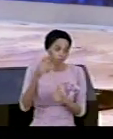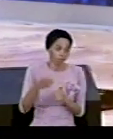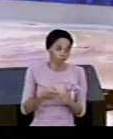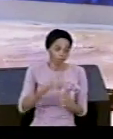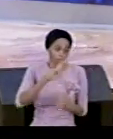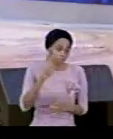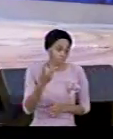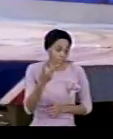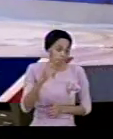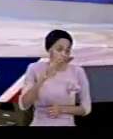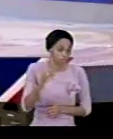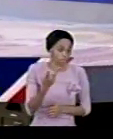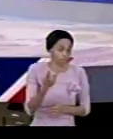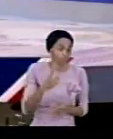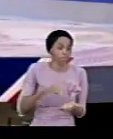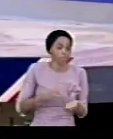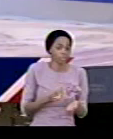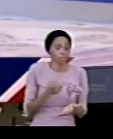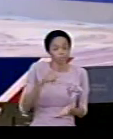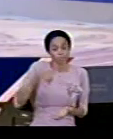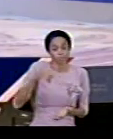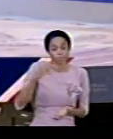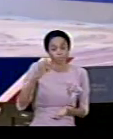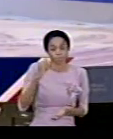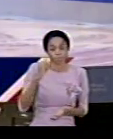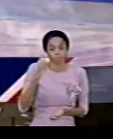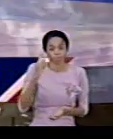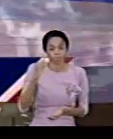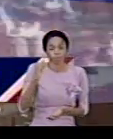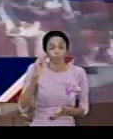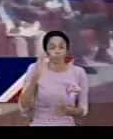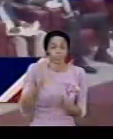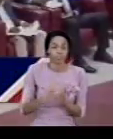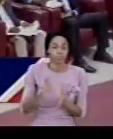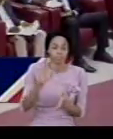chapter 2, reading from verse 14.